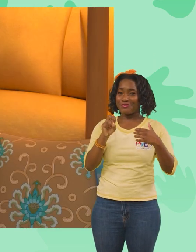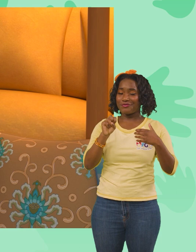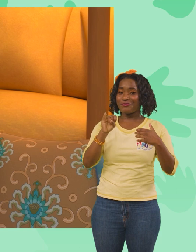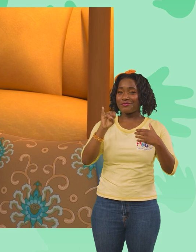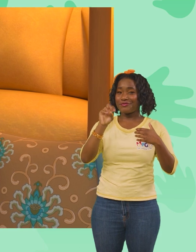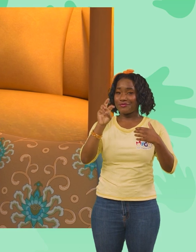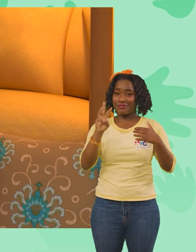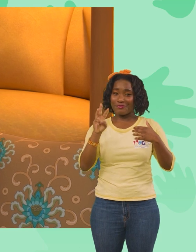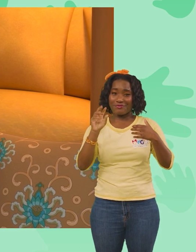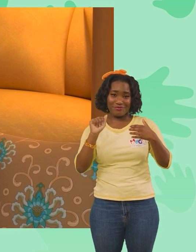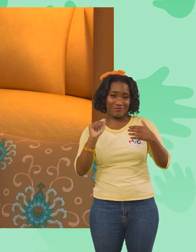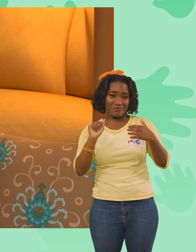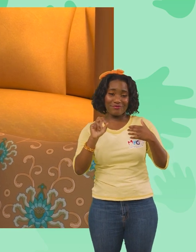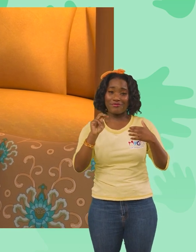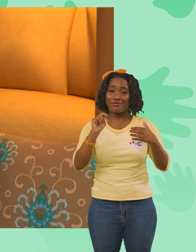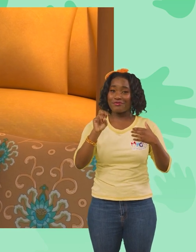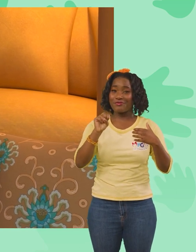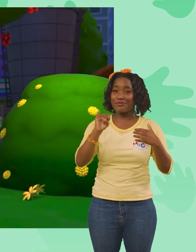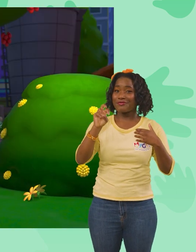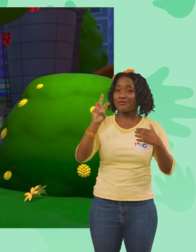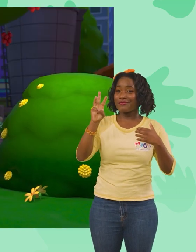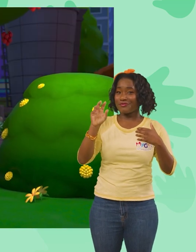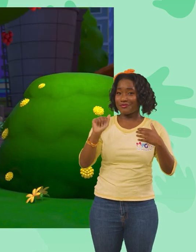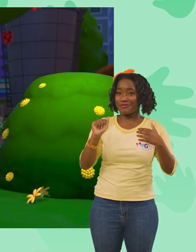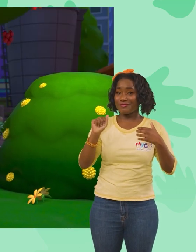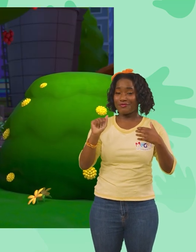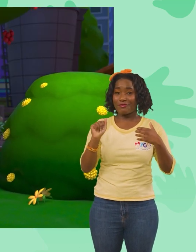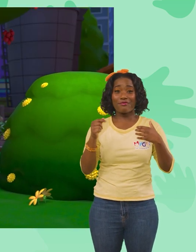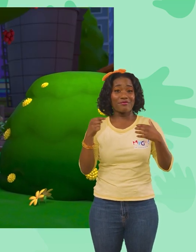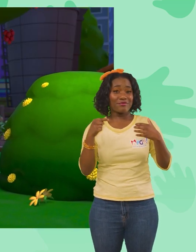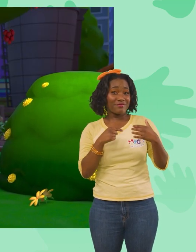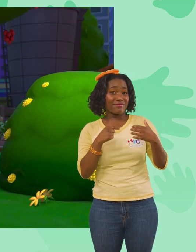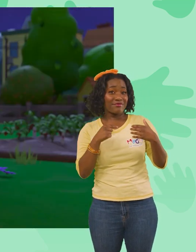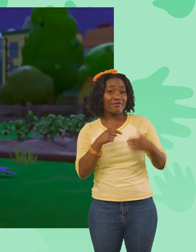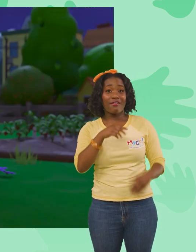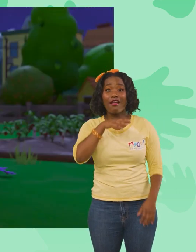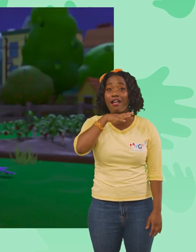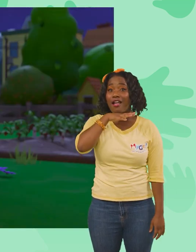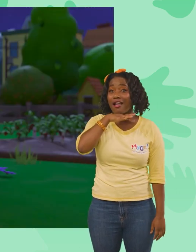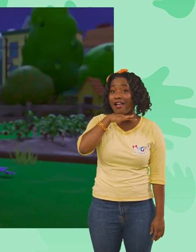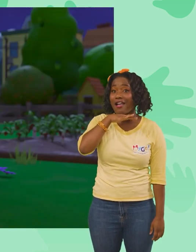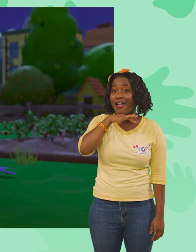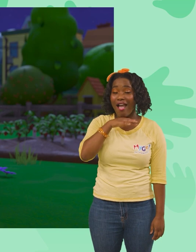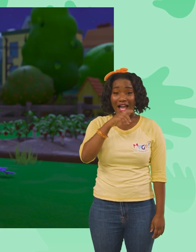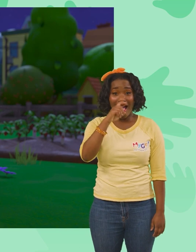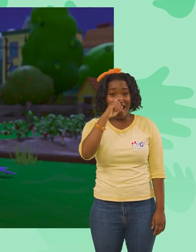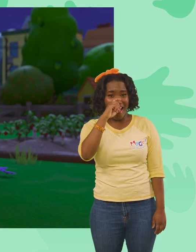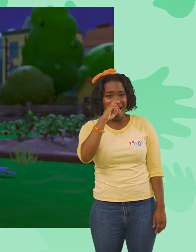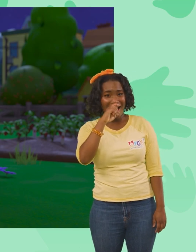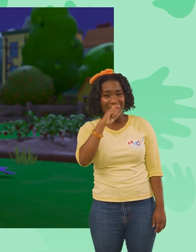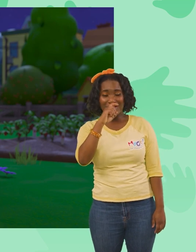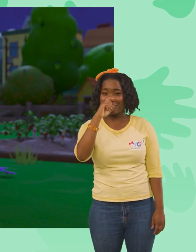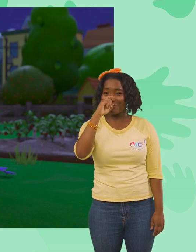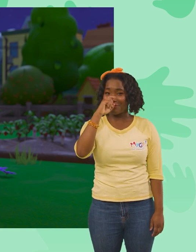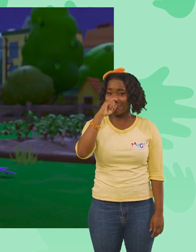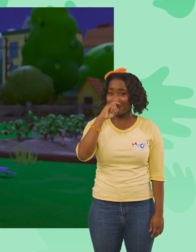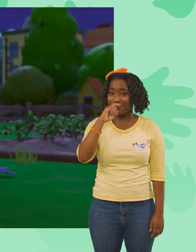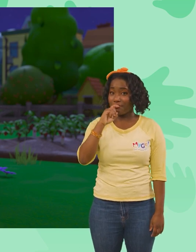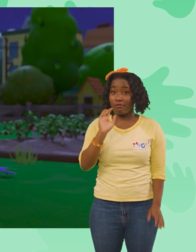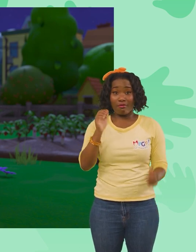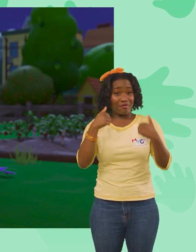Ni wa wa, ni wa wa, yi ge ni wa wa.